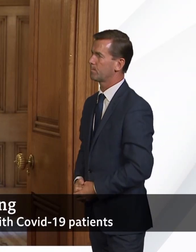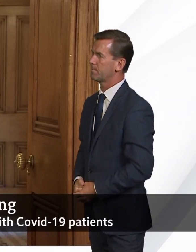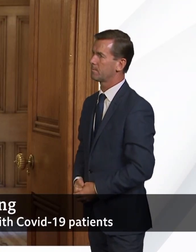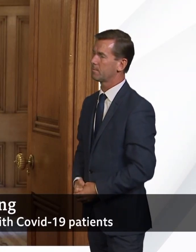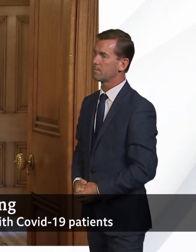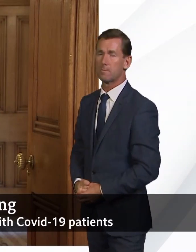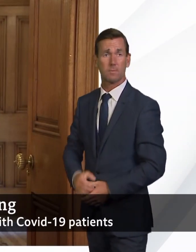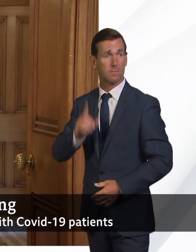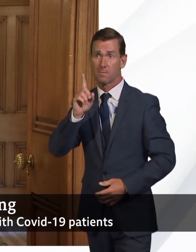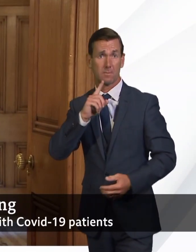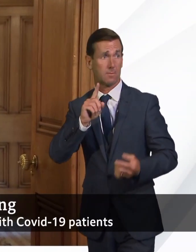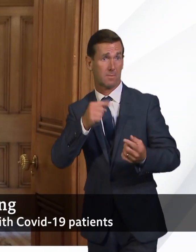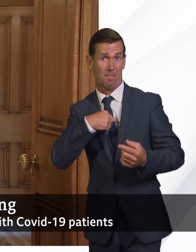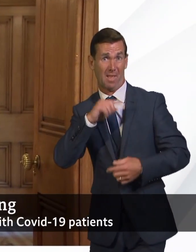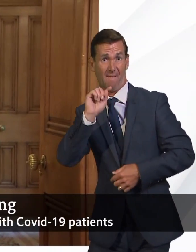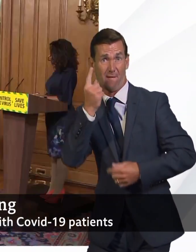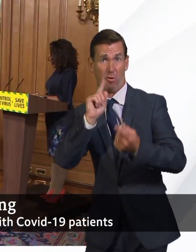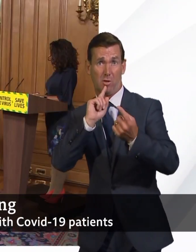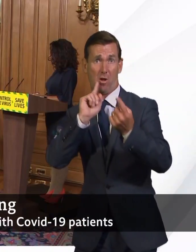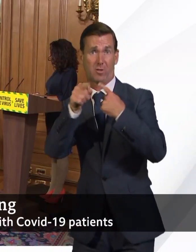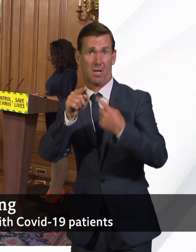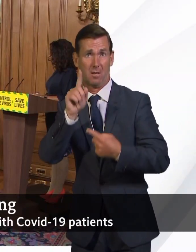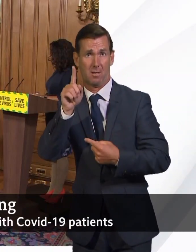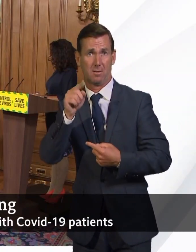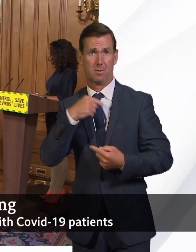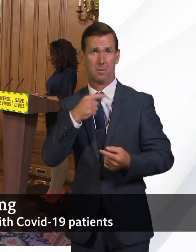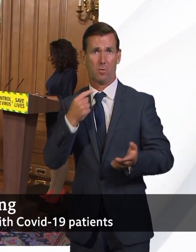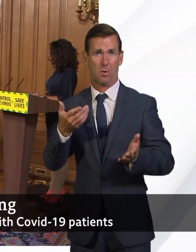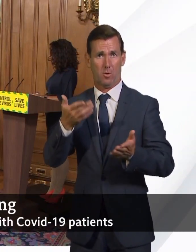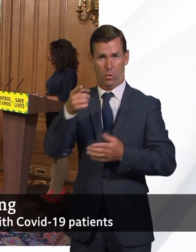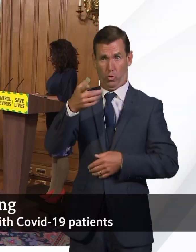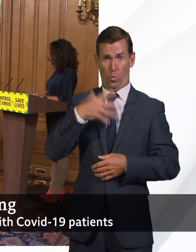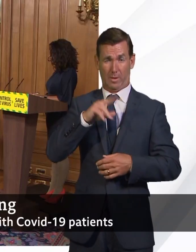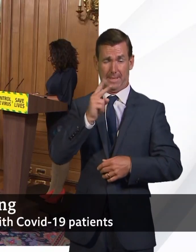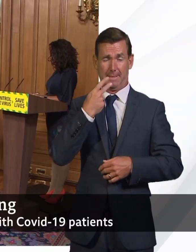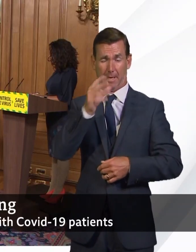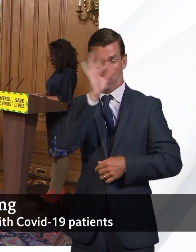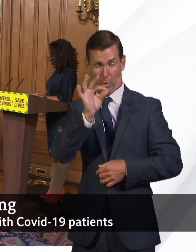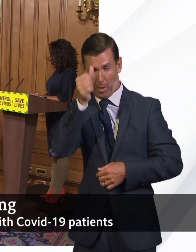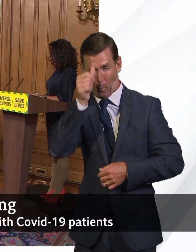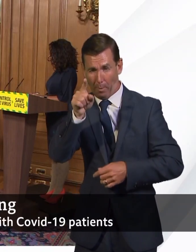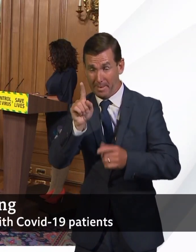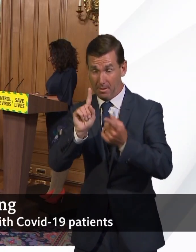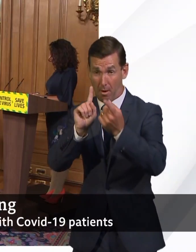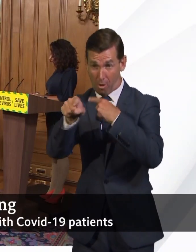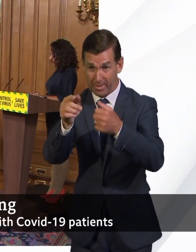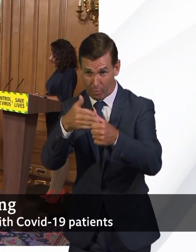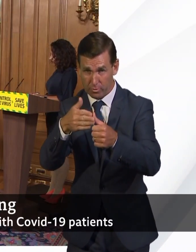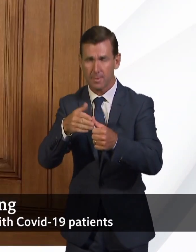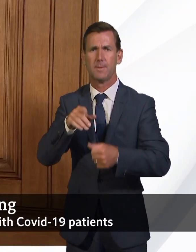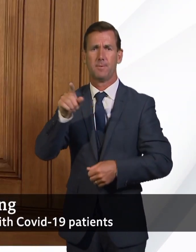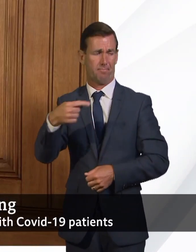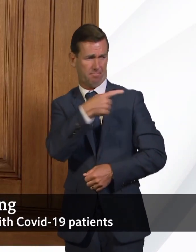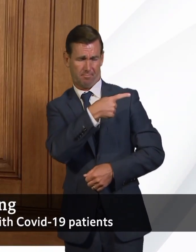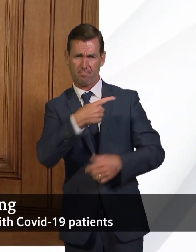so shall I answer first? Yeah. And I can see you're trying to offer another question. I was just going to add to that because I think, as the Secretary of State